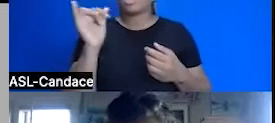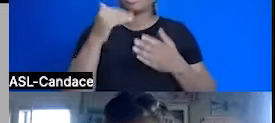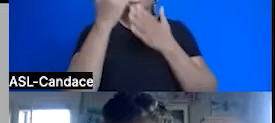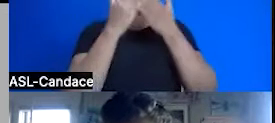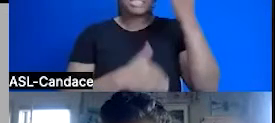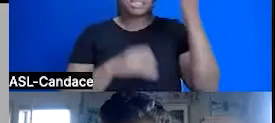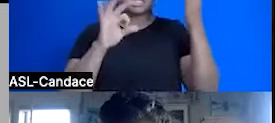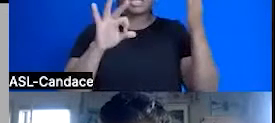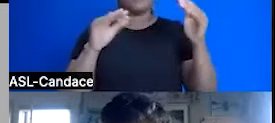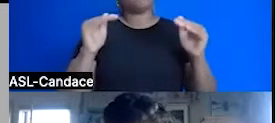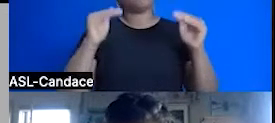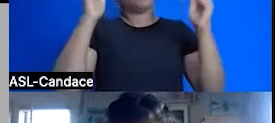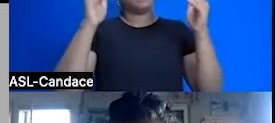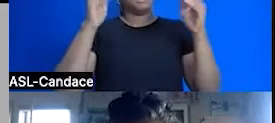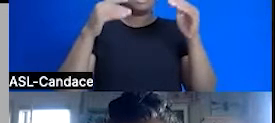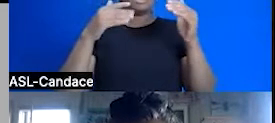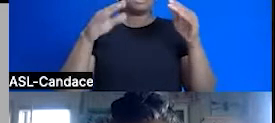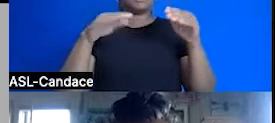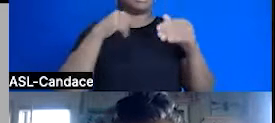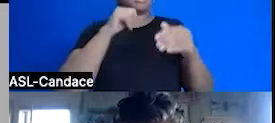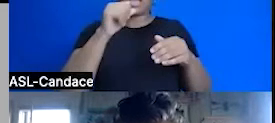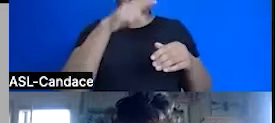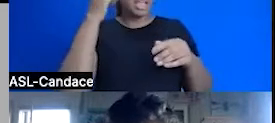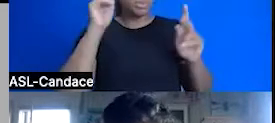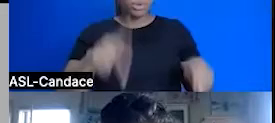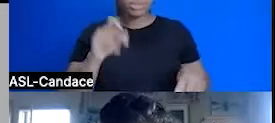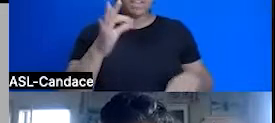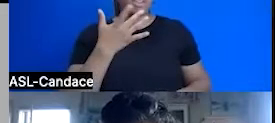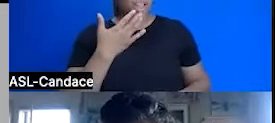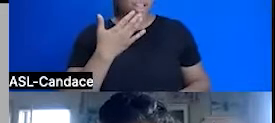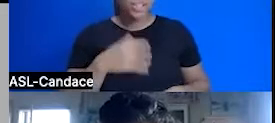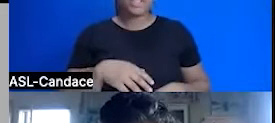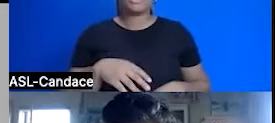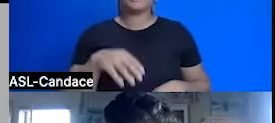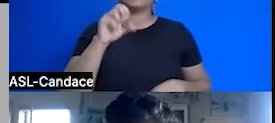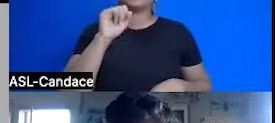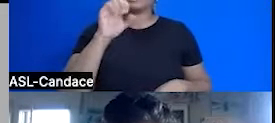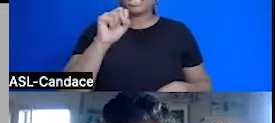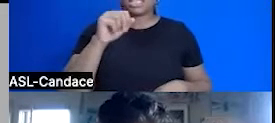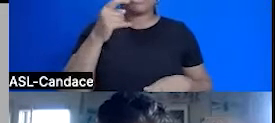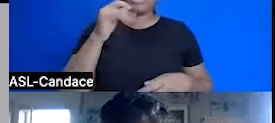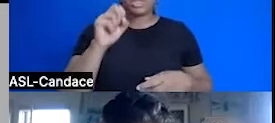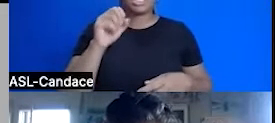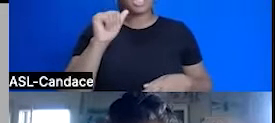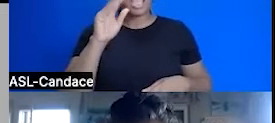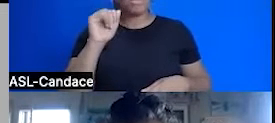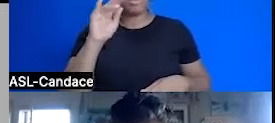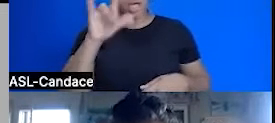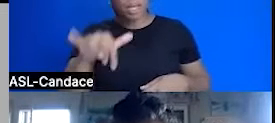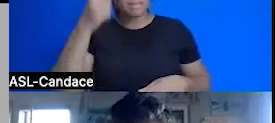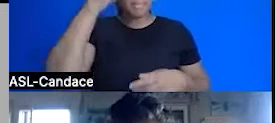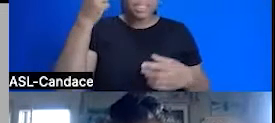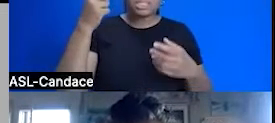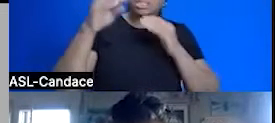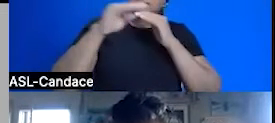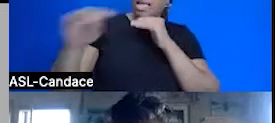of privilege that I hold. So I am a non-Black person of color, cis presenting, able-bodied, mentally